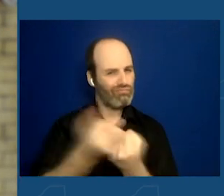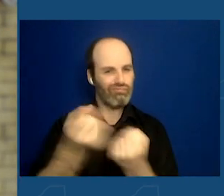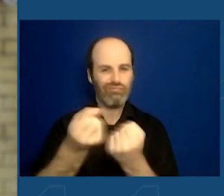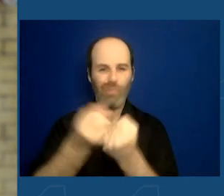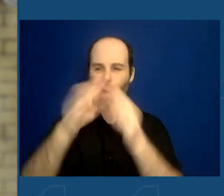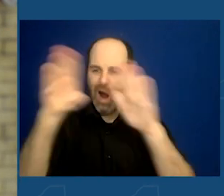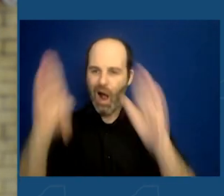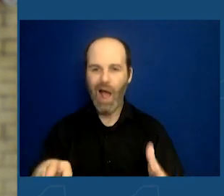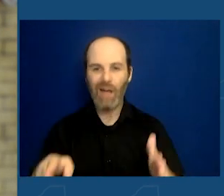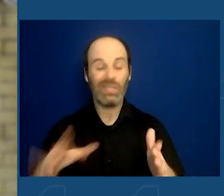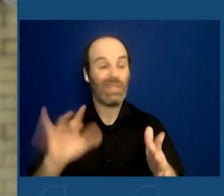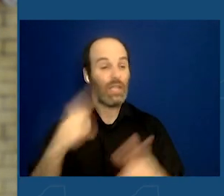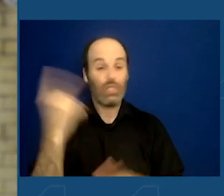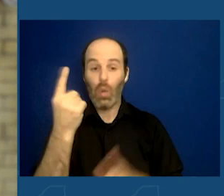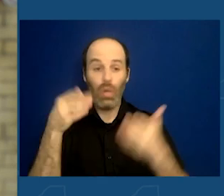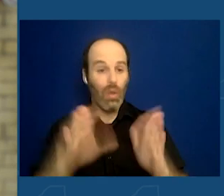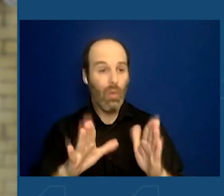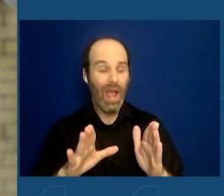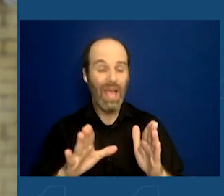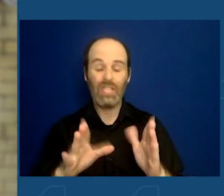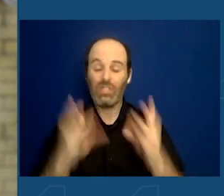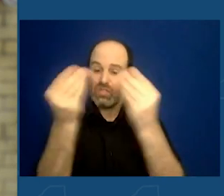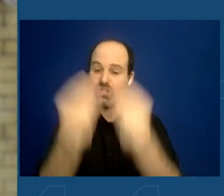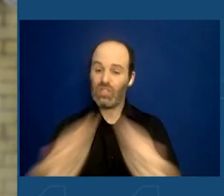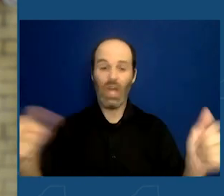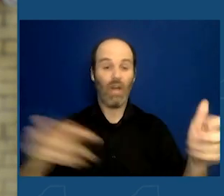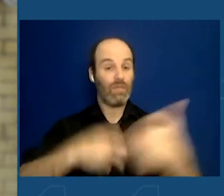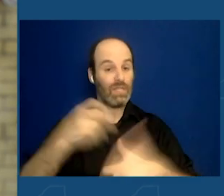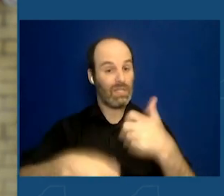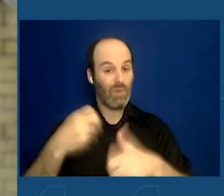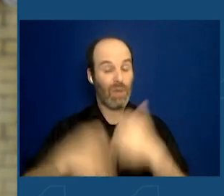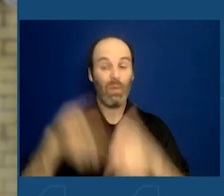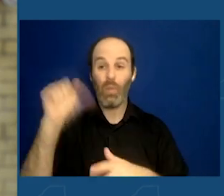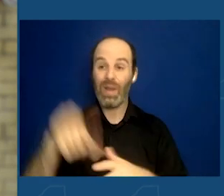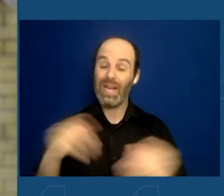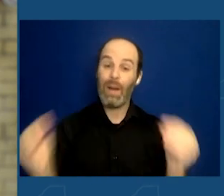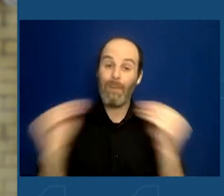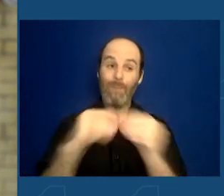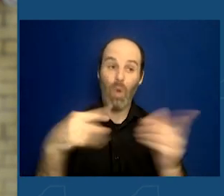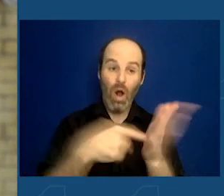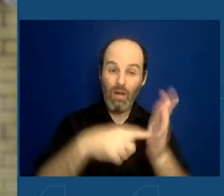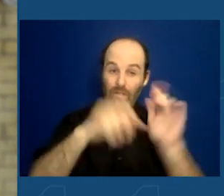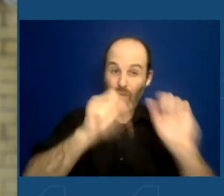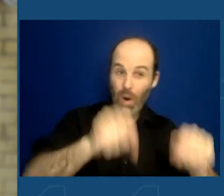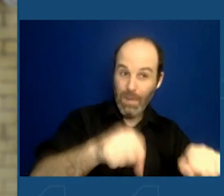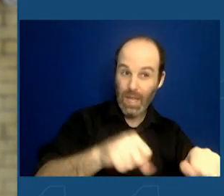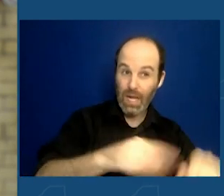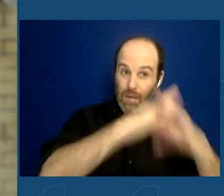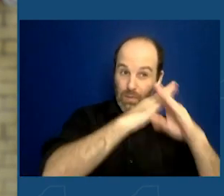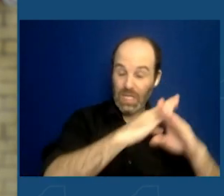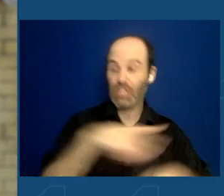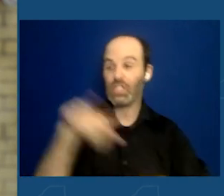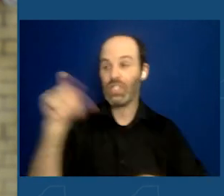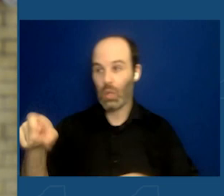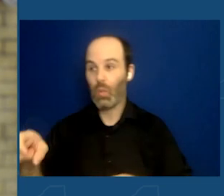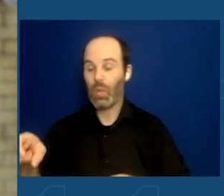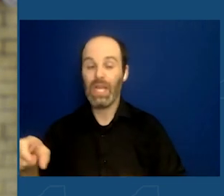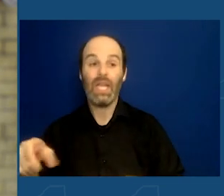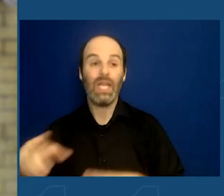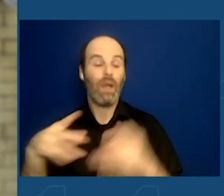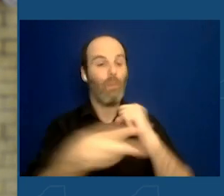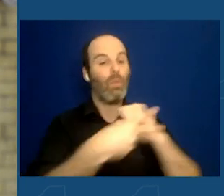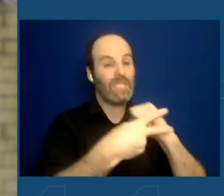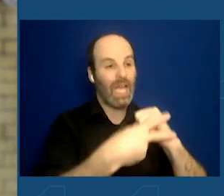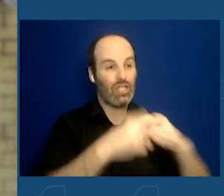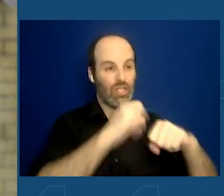of this crisis. We need the deep affordability protections. We need the labor protections. And yes, we need the tenant protections. And all of those things will